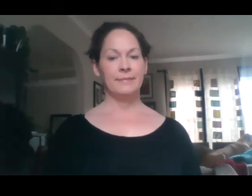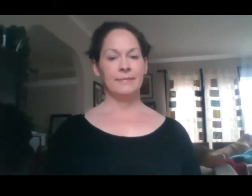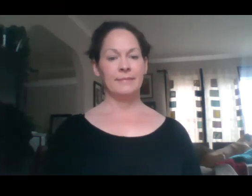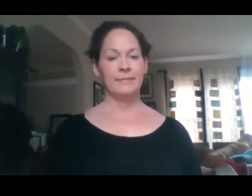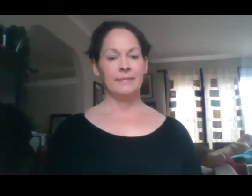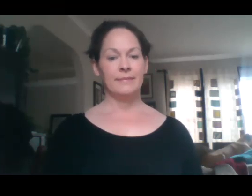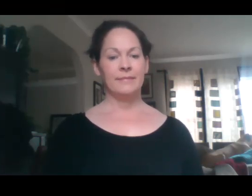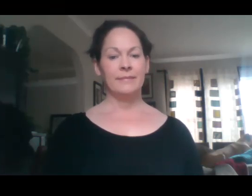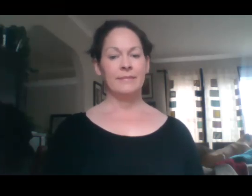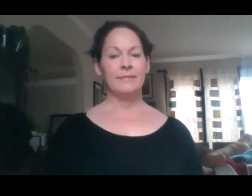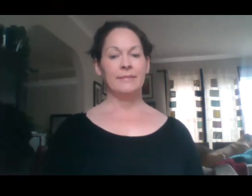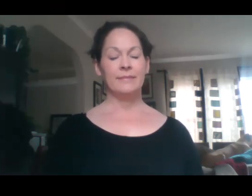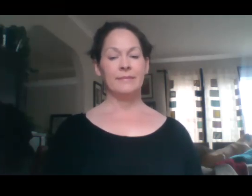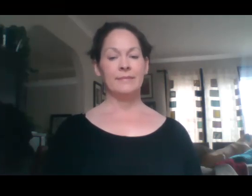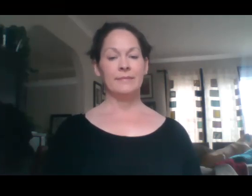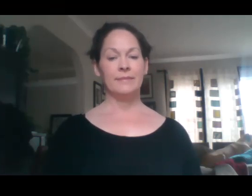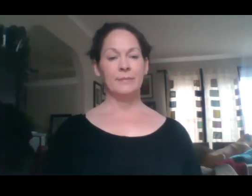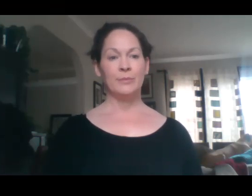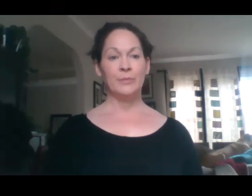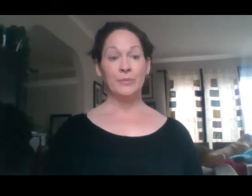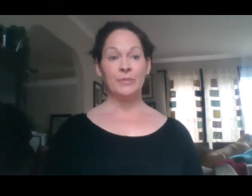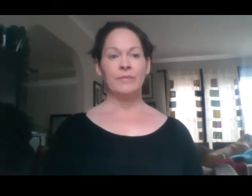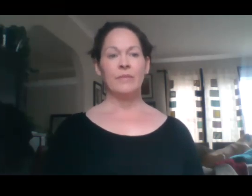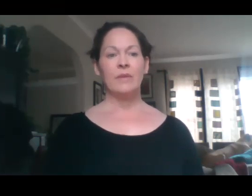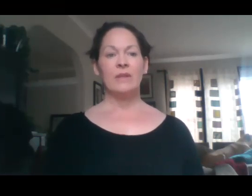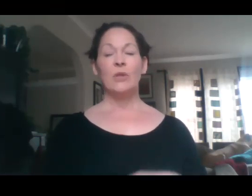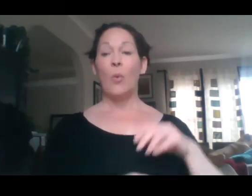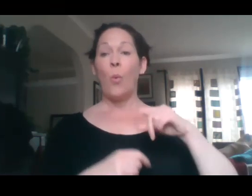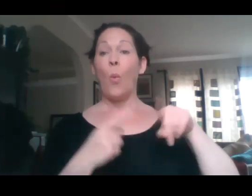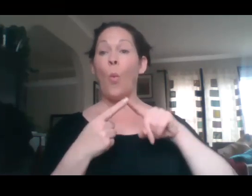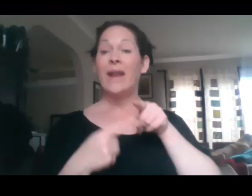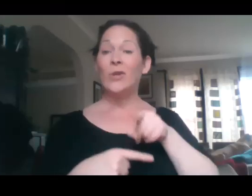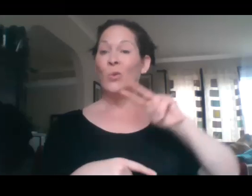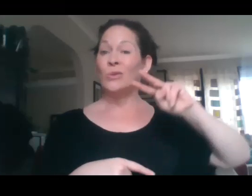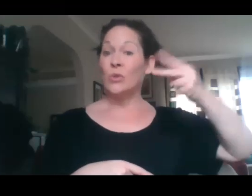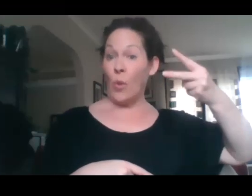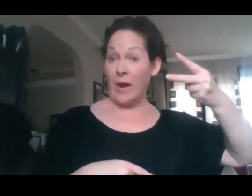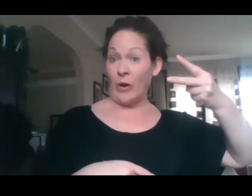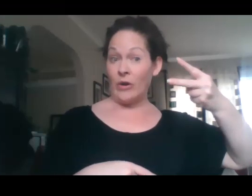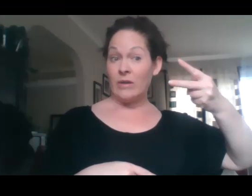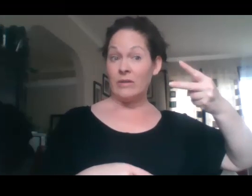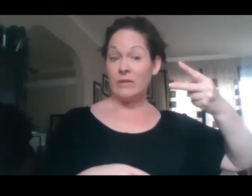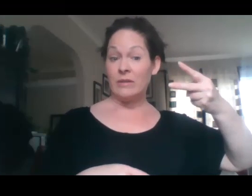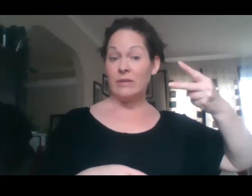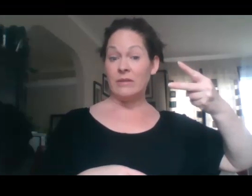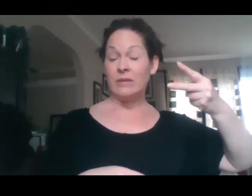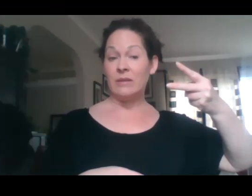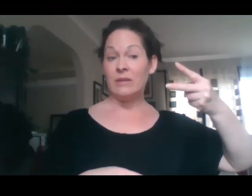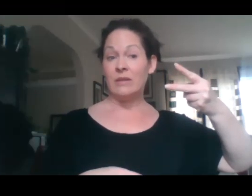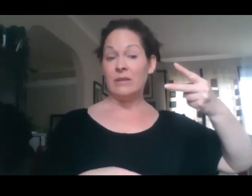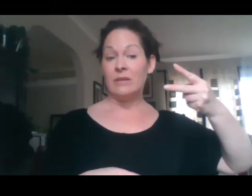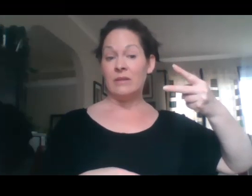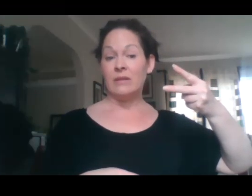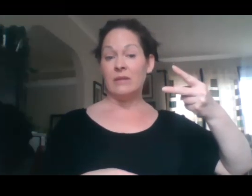And so what ends up happening is the squaring works like an x